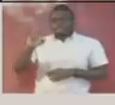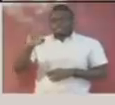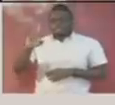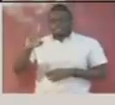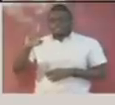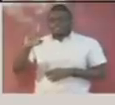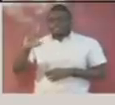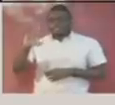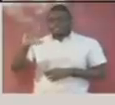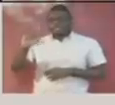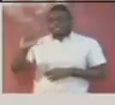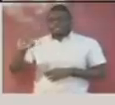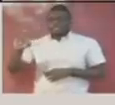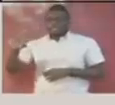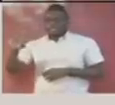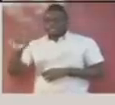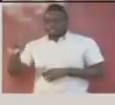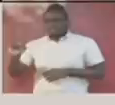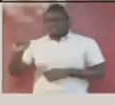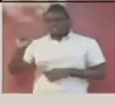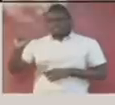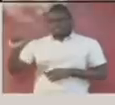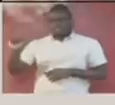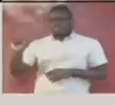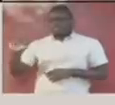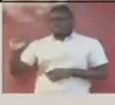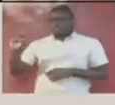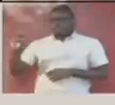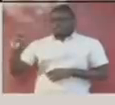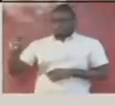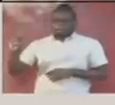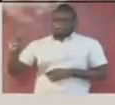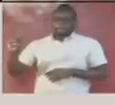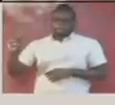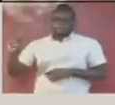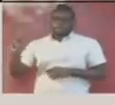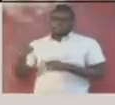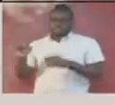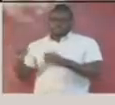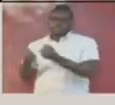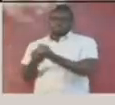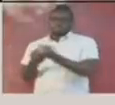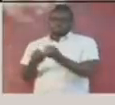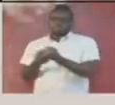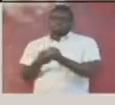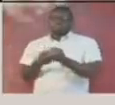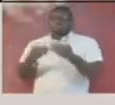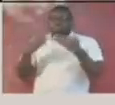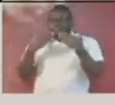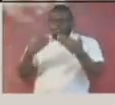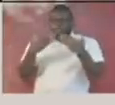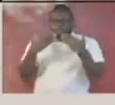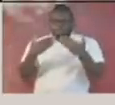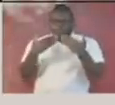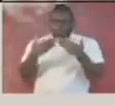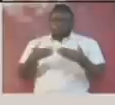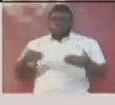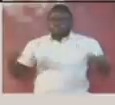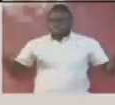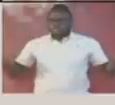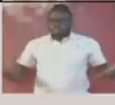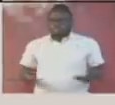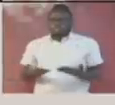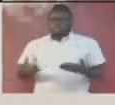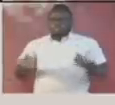FINDCARETT.com. And thank you very much, Dr. Othello, for that wonderful, for introducing that wonderful resource to us. And now we go back to